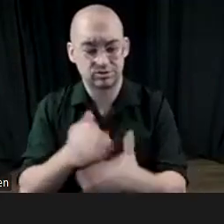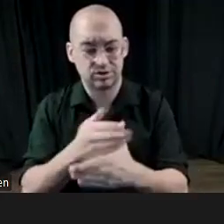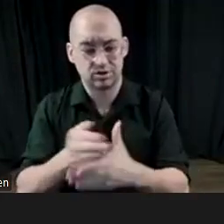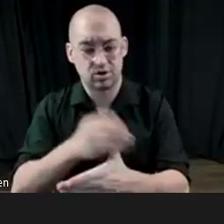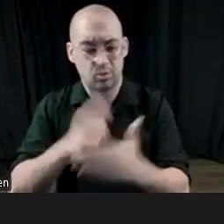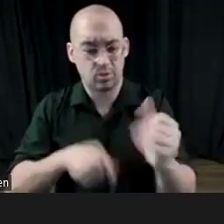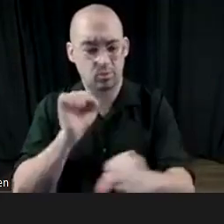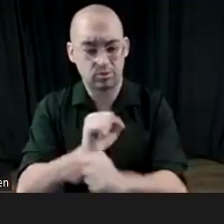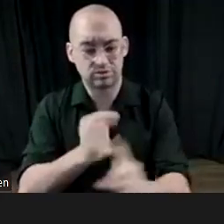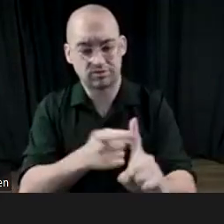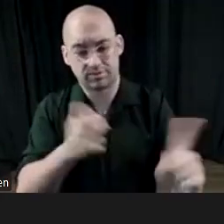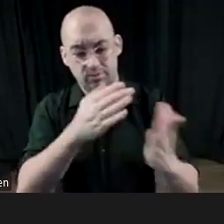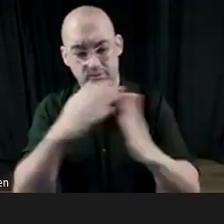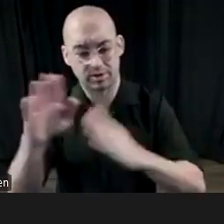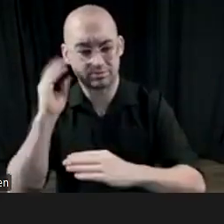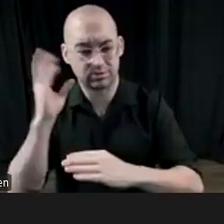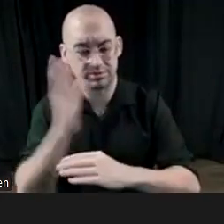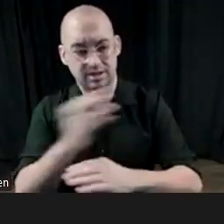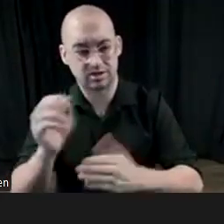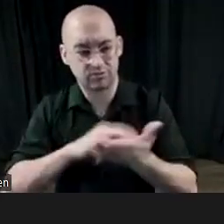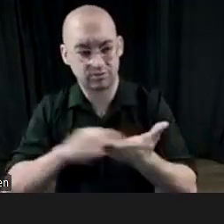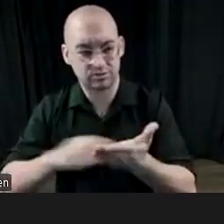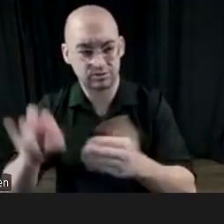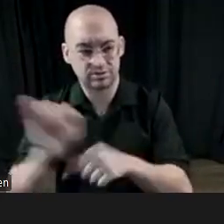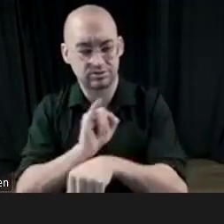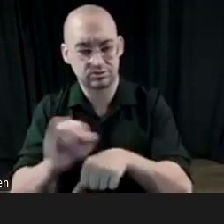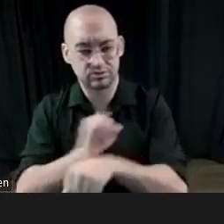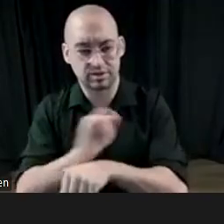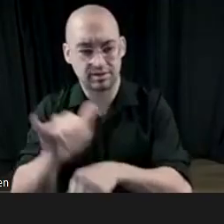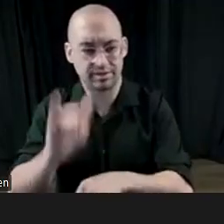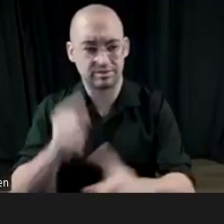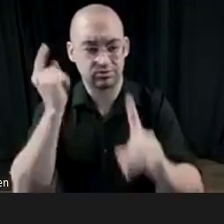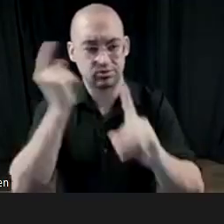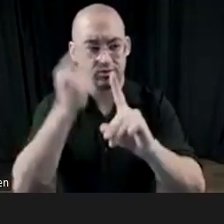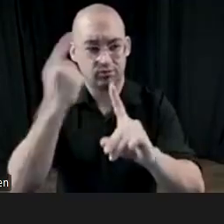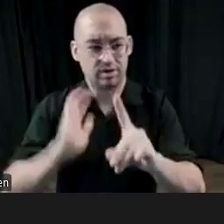from community experience and from the research institutions, is definitely a priority for us.